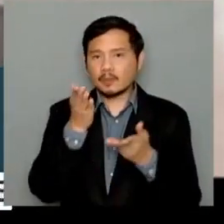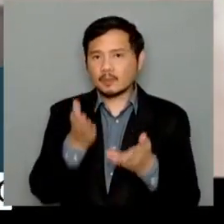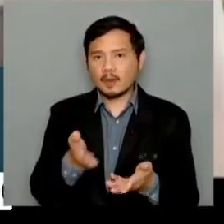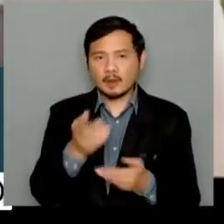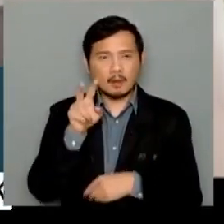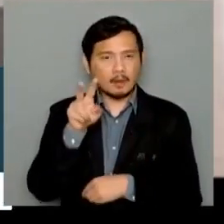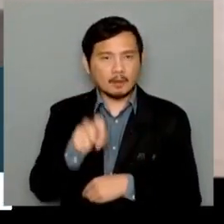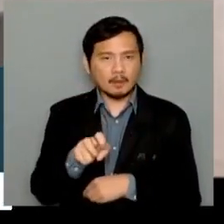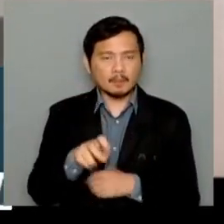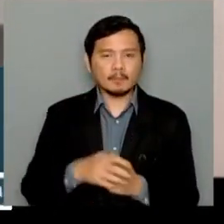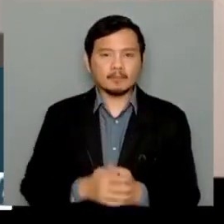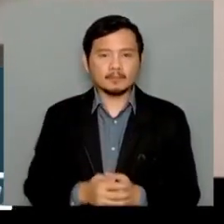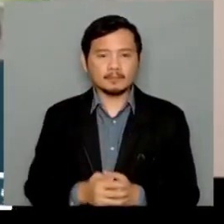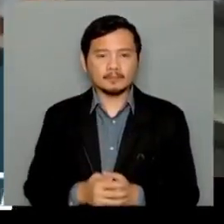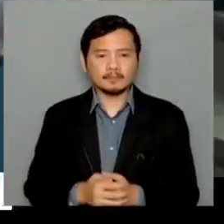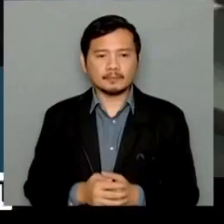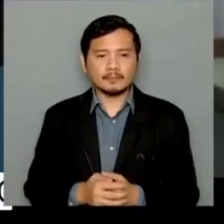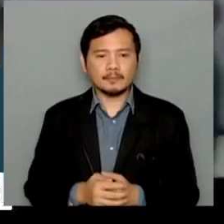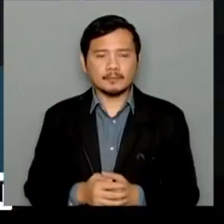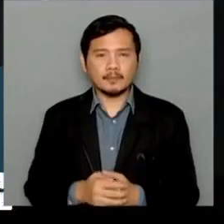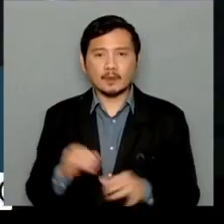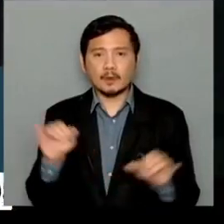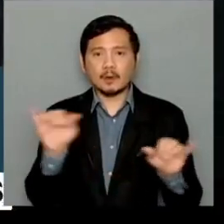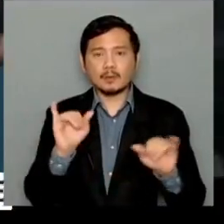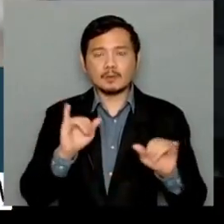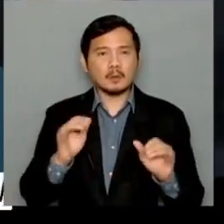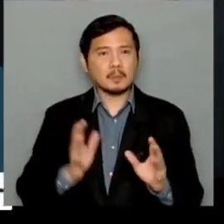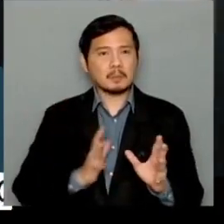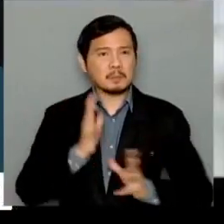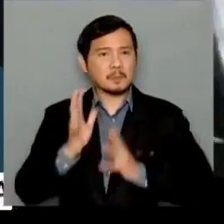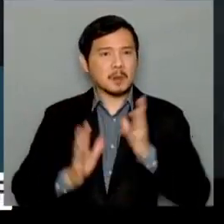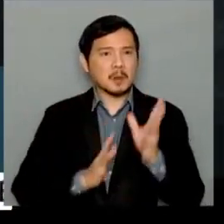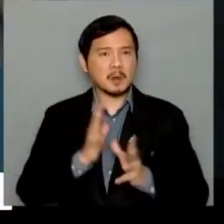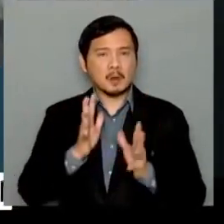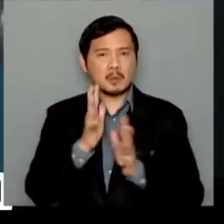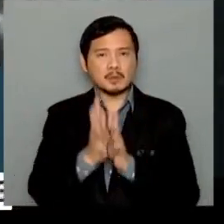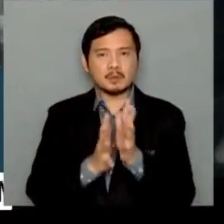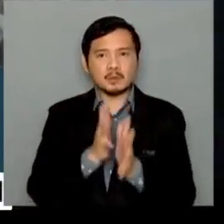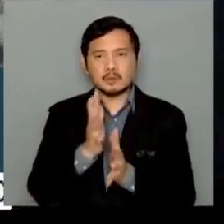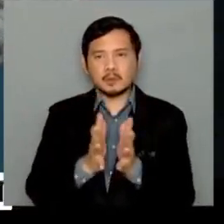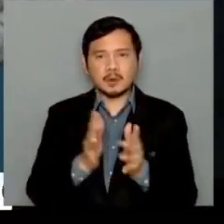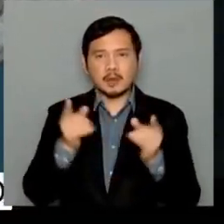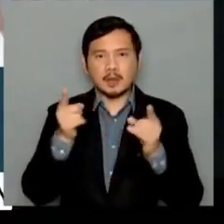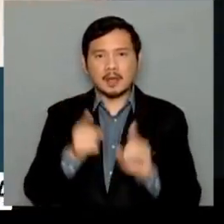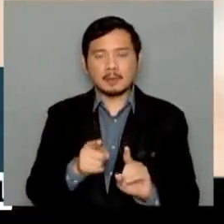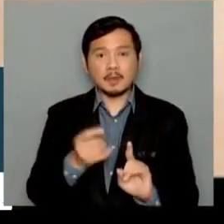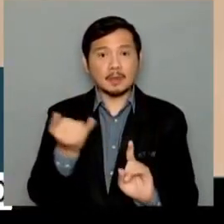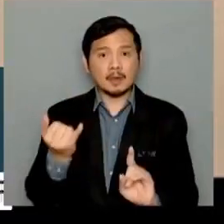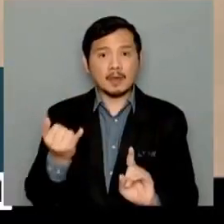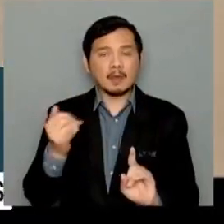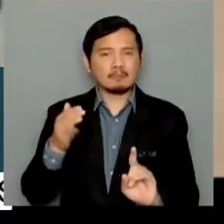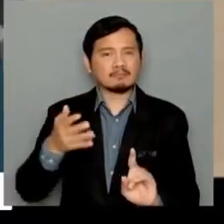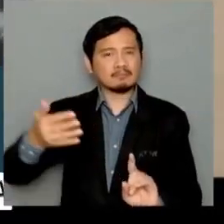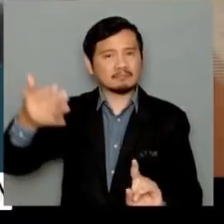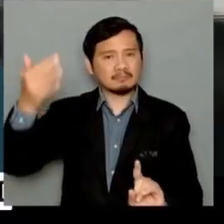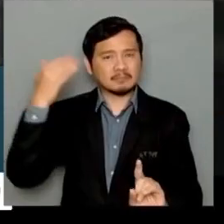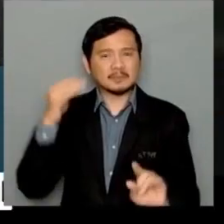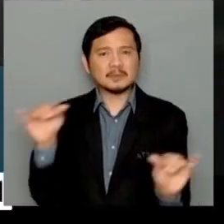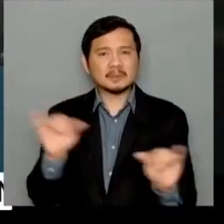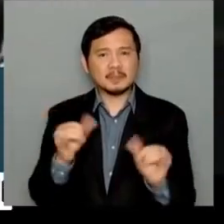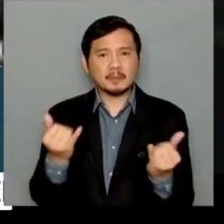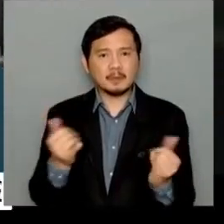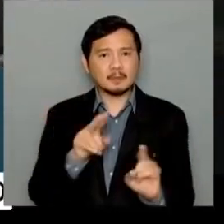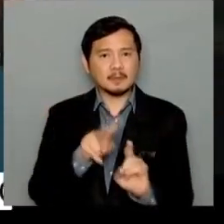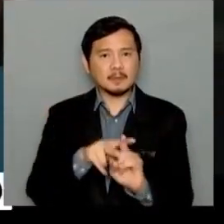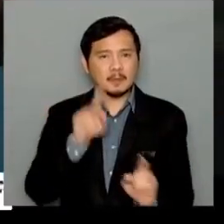the supposed lavish celebrations making a comeback to Malacanang during the Marcos era are already